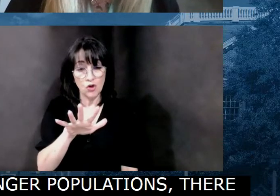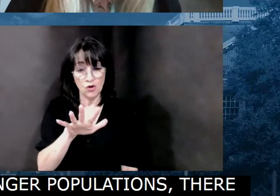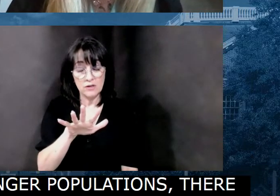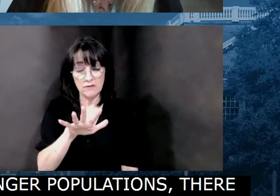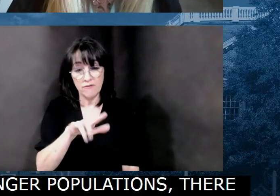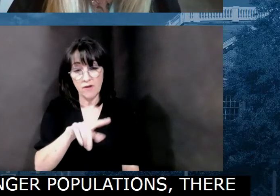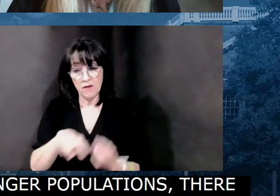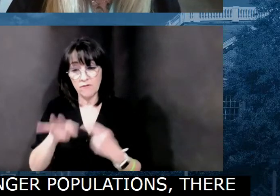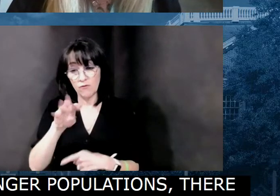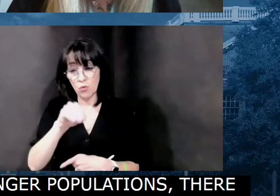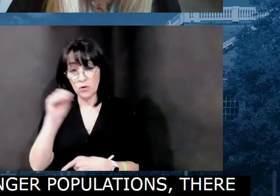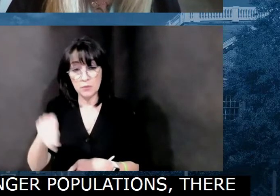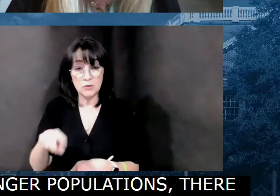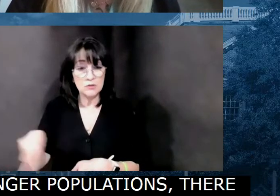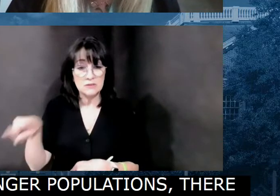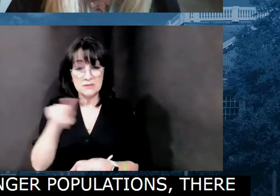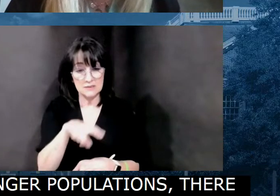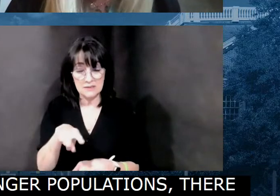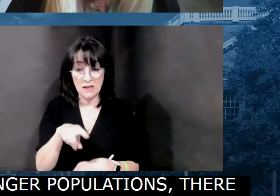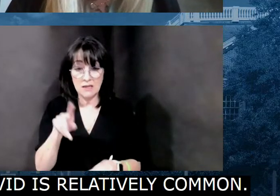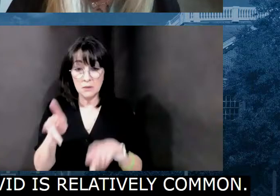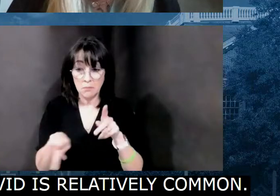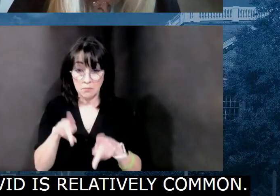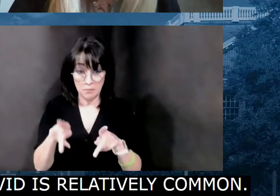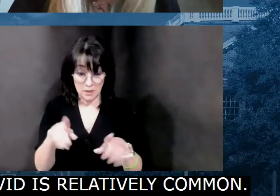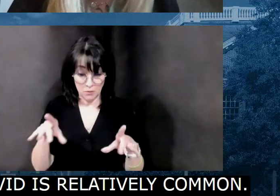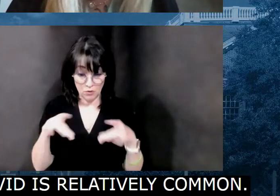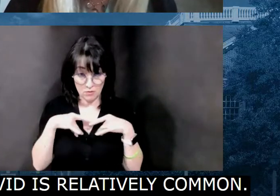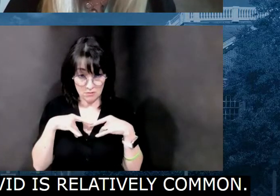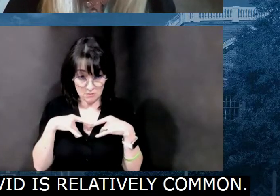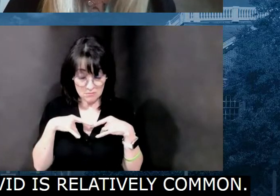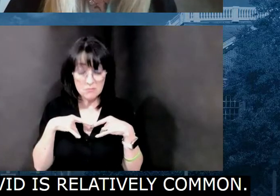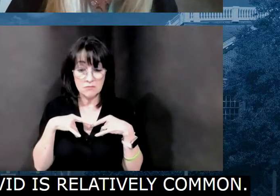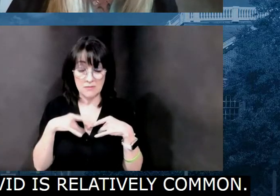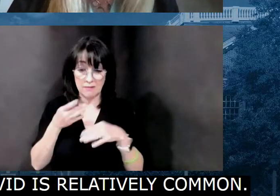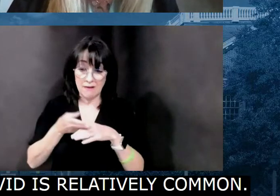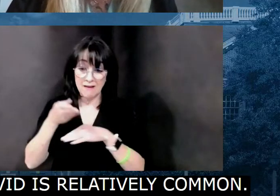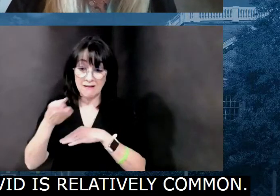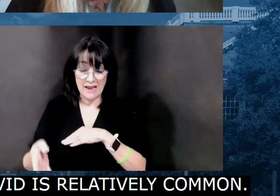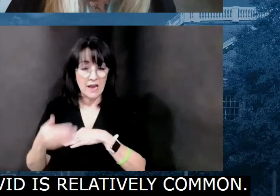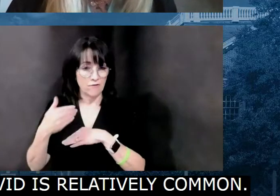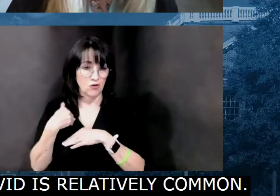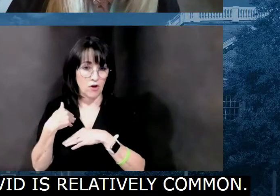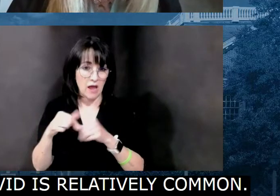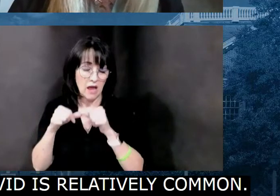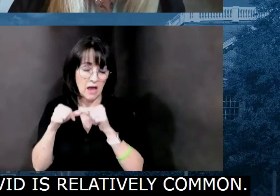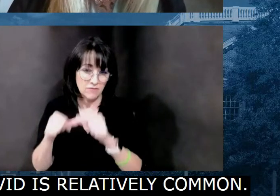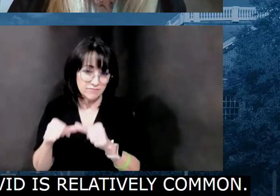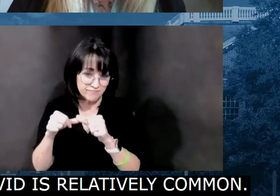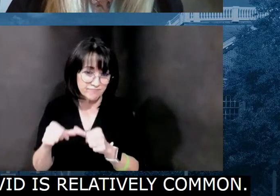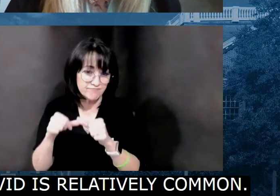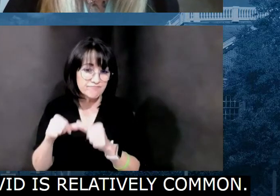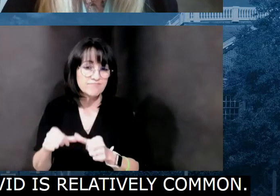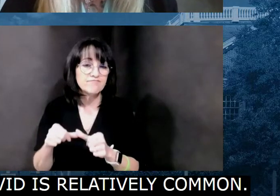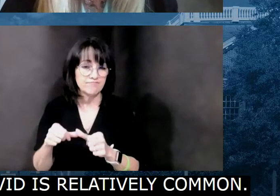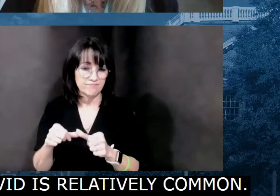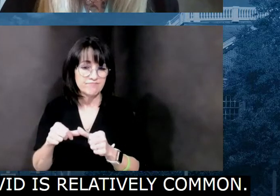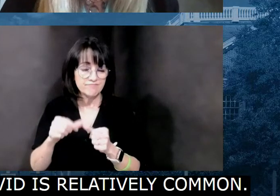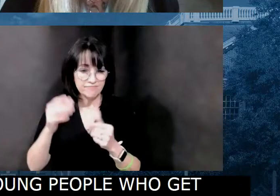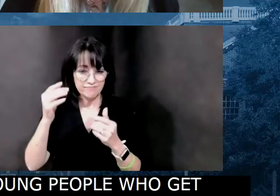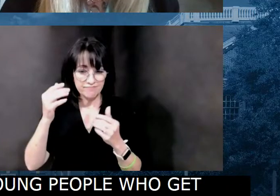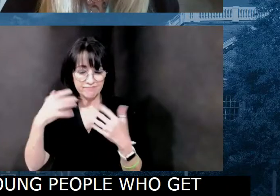COVID have more chronic symptoms, about 80% of those with a chronic fatigue, and